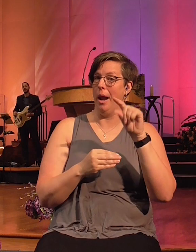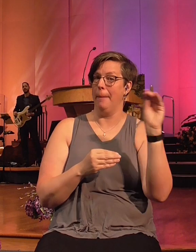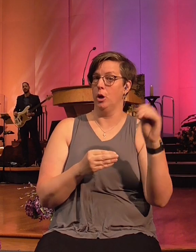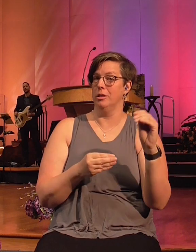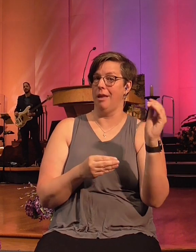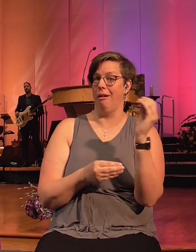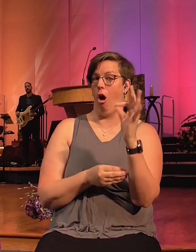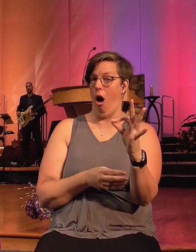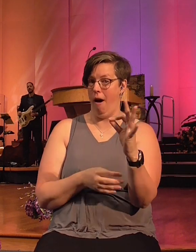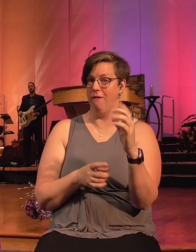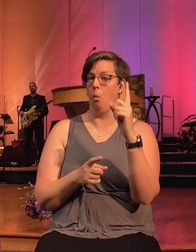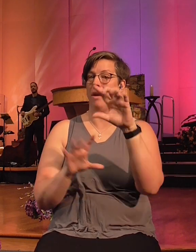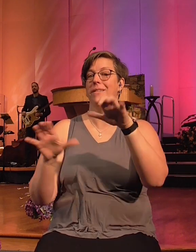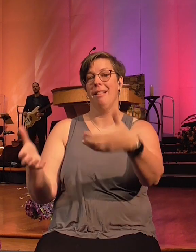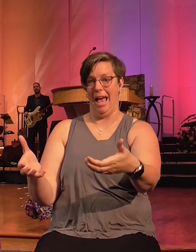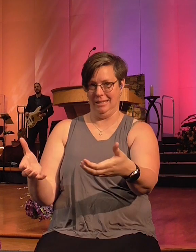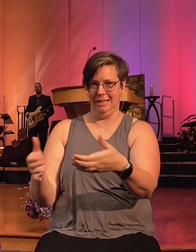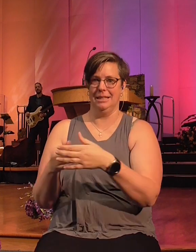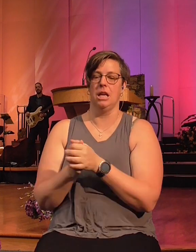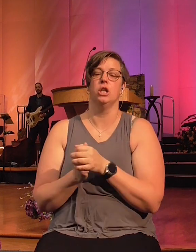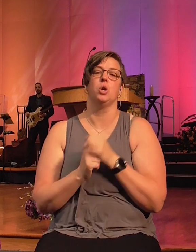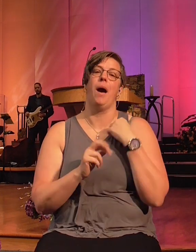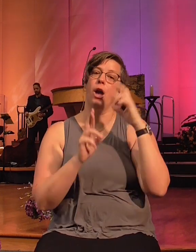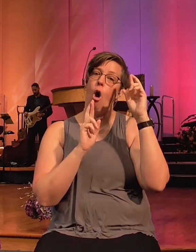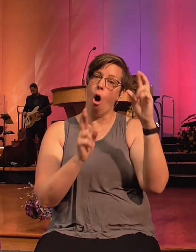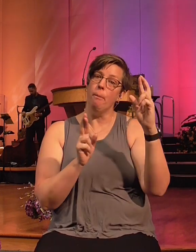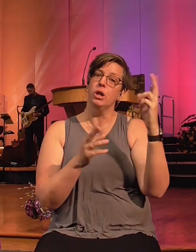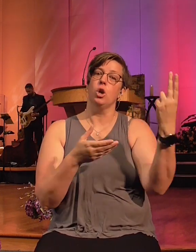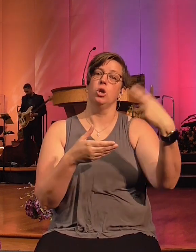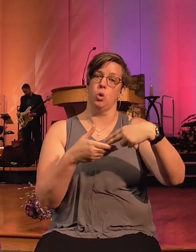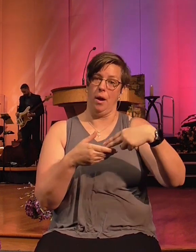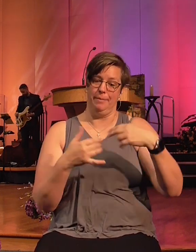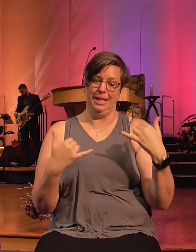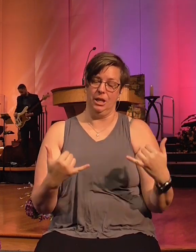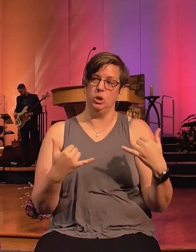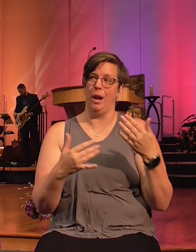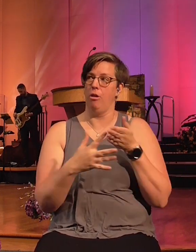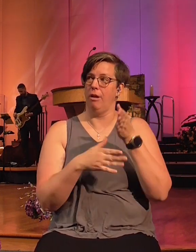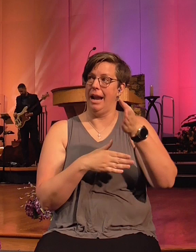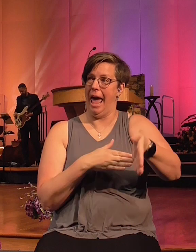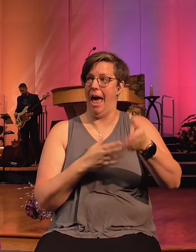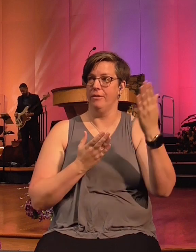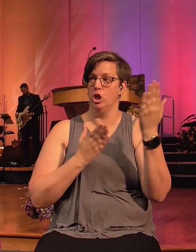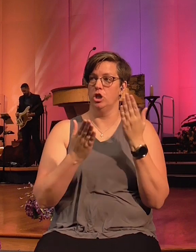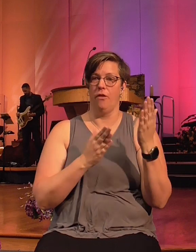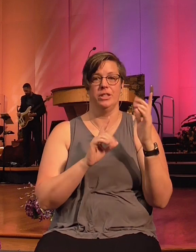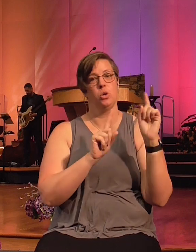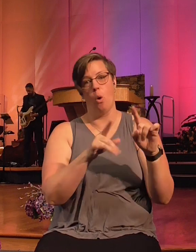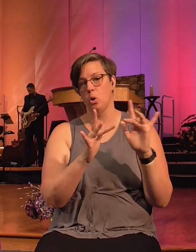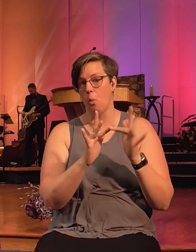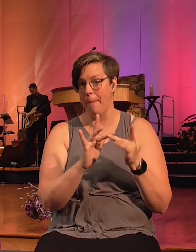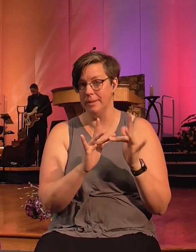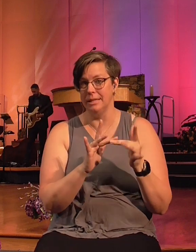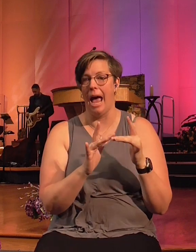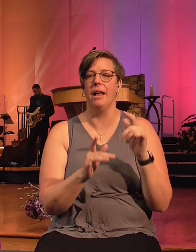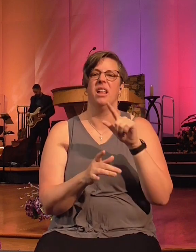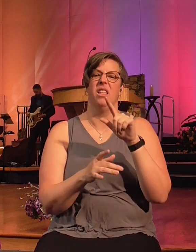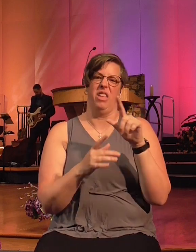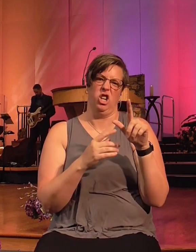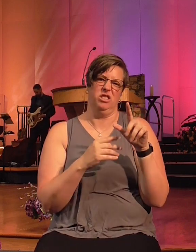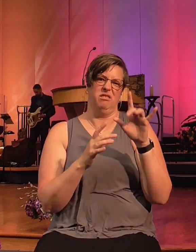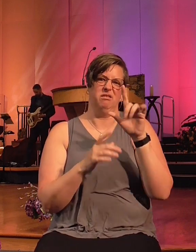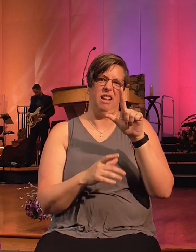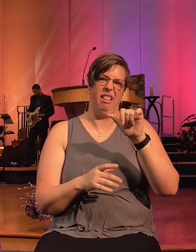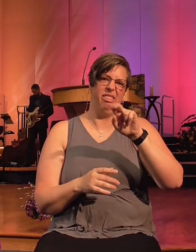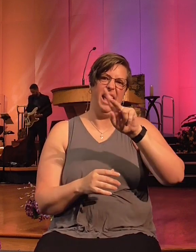of our education classes. But I hope that you'll consider joining me today online right after the service. Just go to the website. There's a Zoom link there,